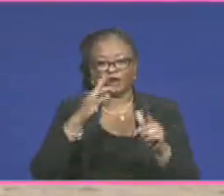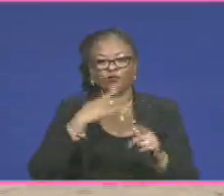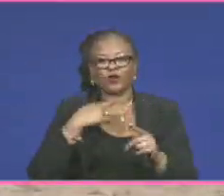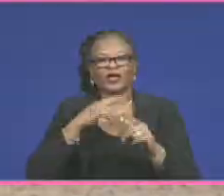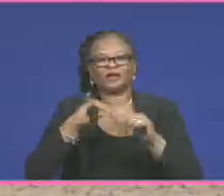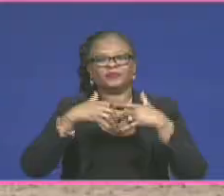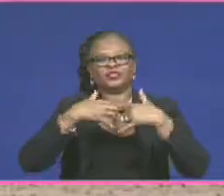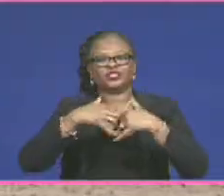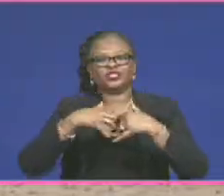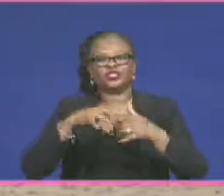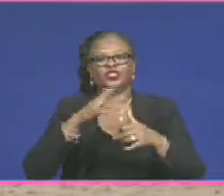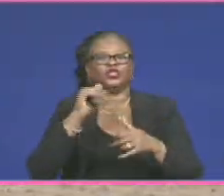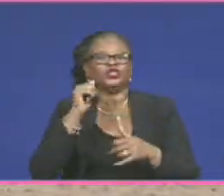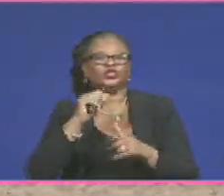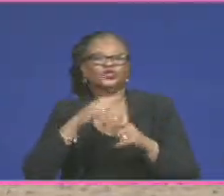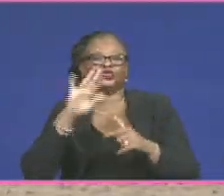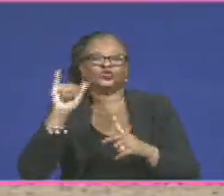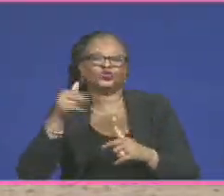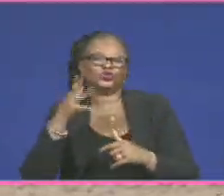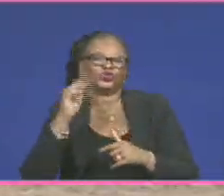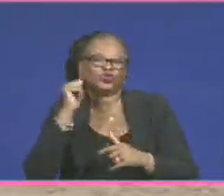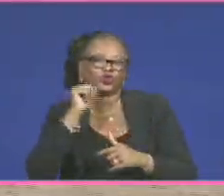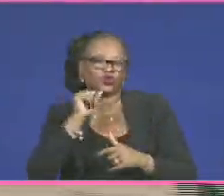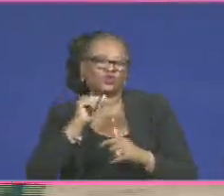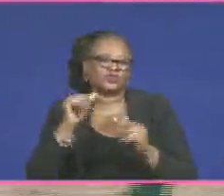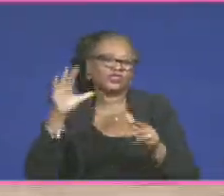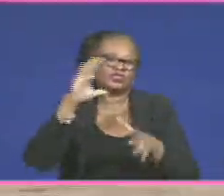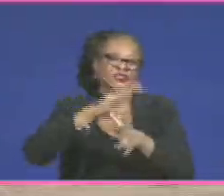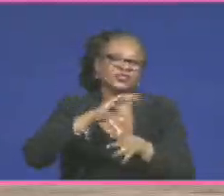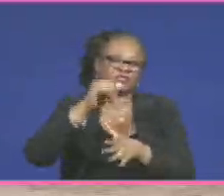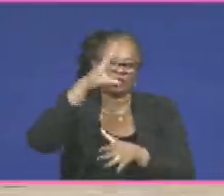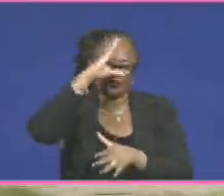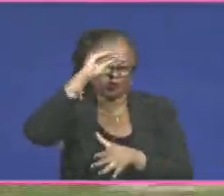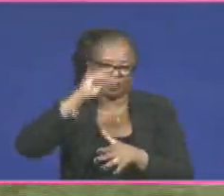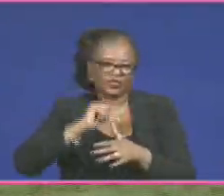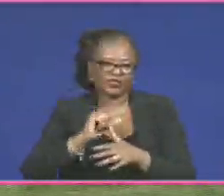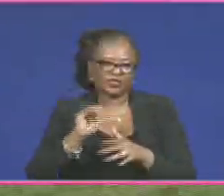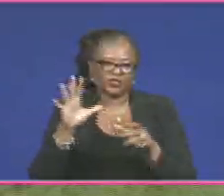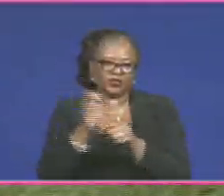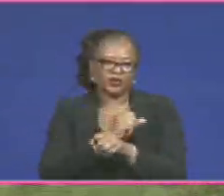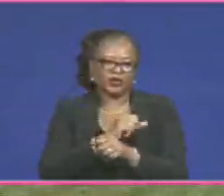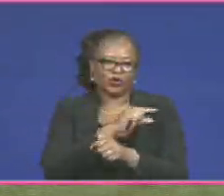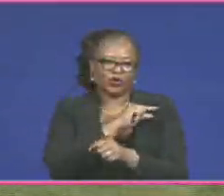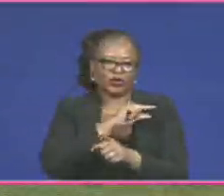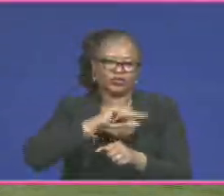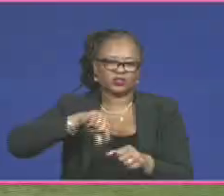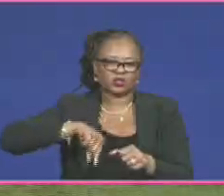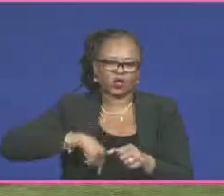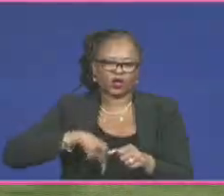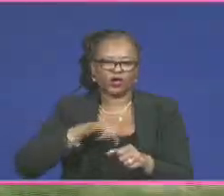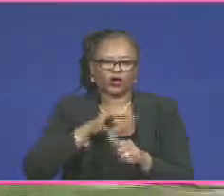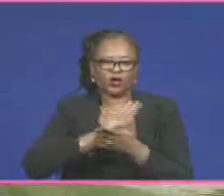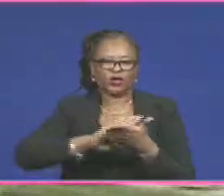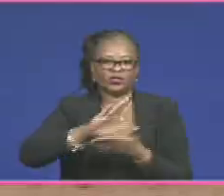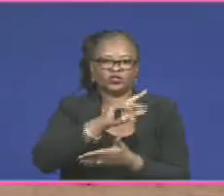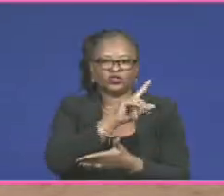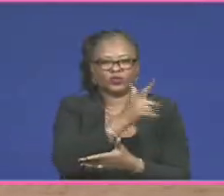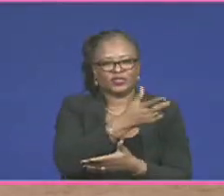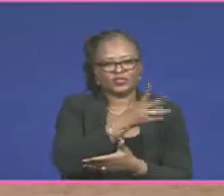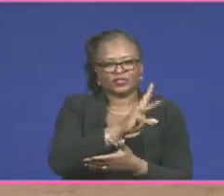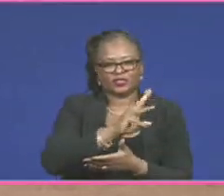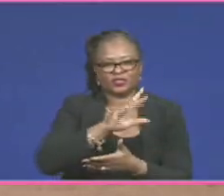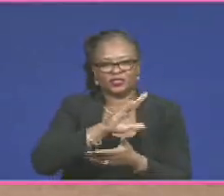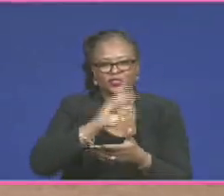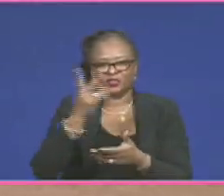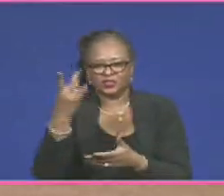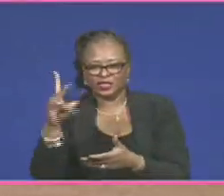captured the junior girls and boys, as well as the senior boys. The junior girls defeated Queens College 26-17. Sachs junior